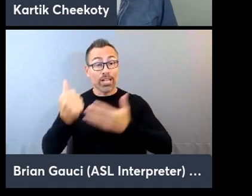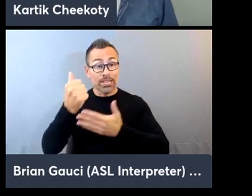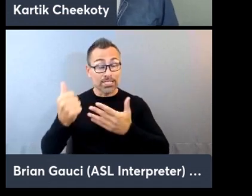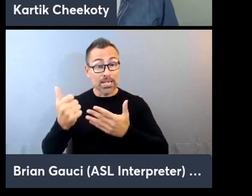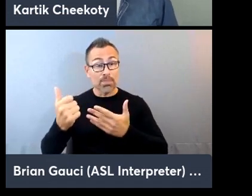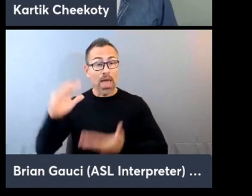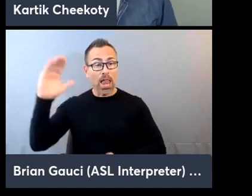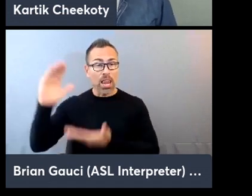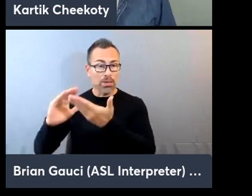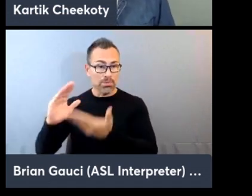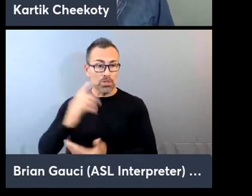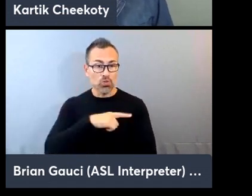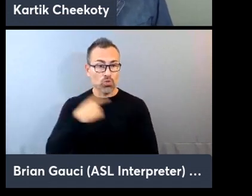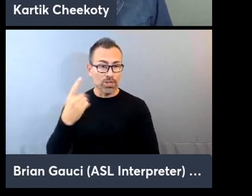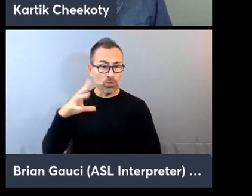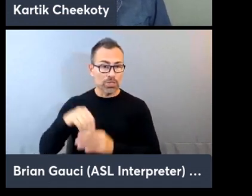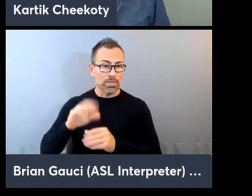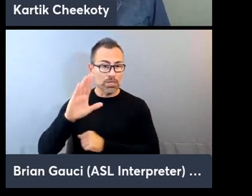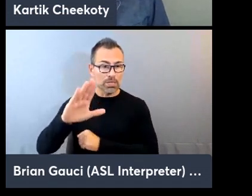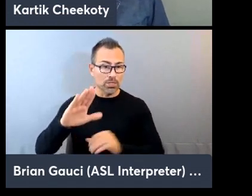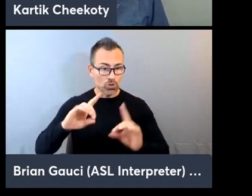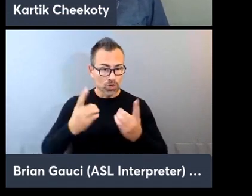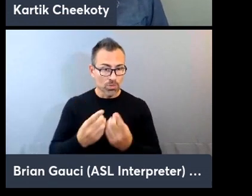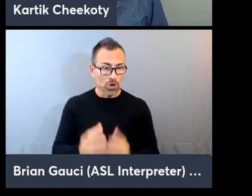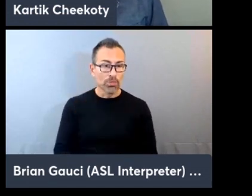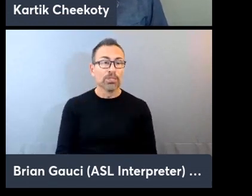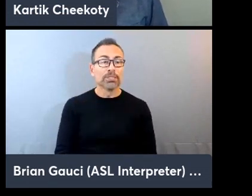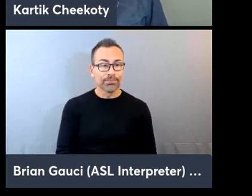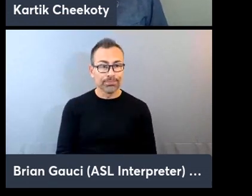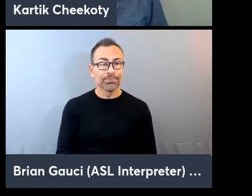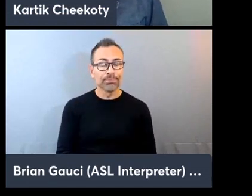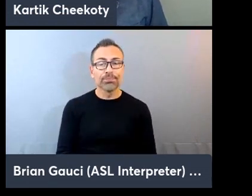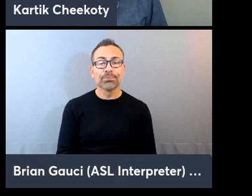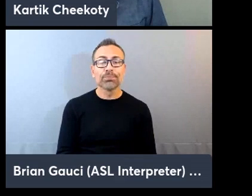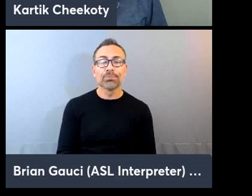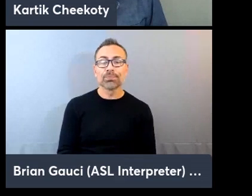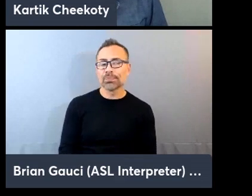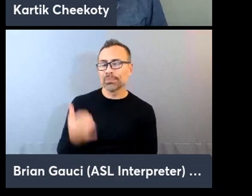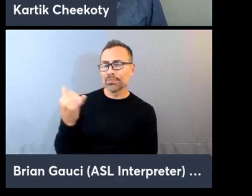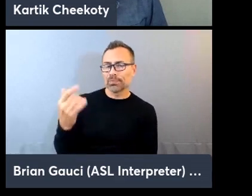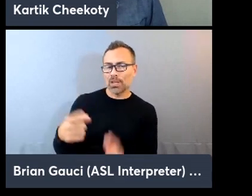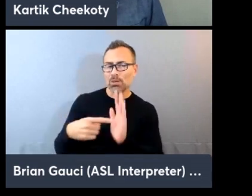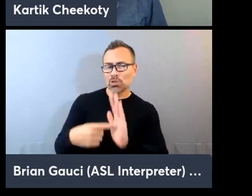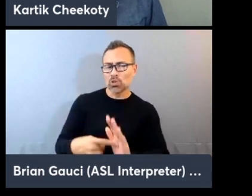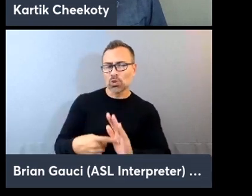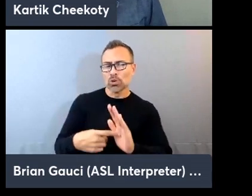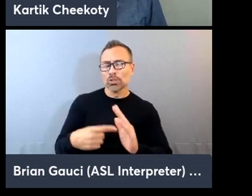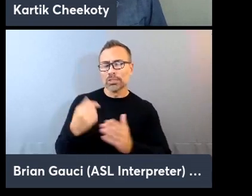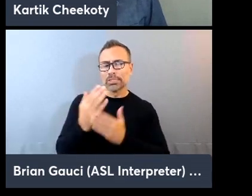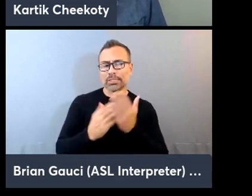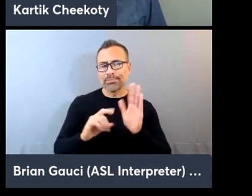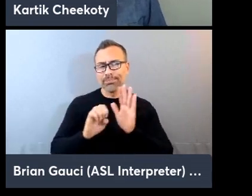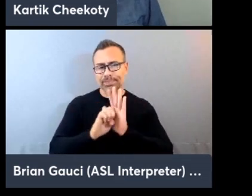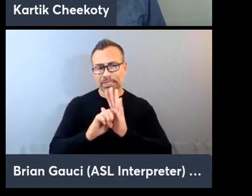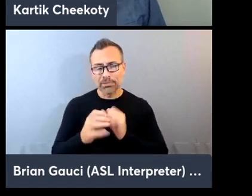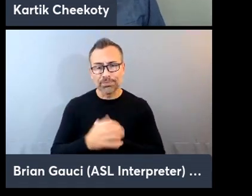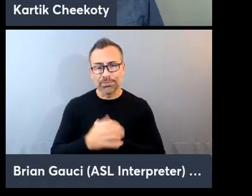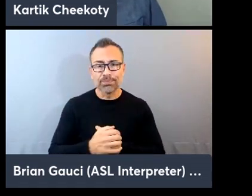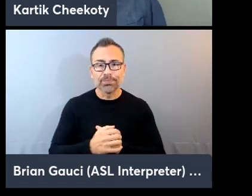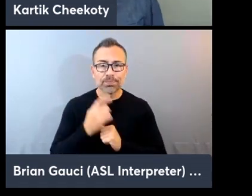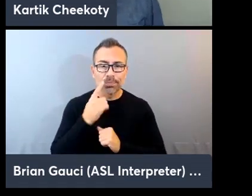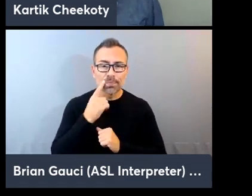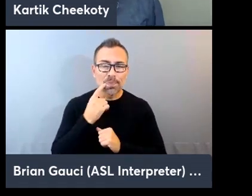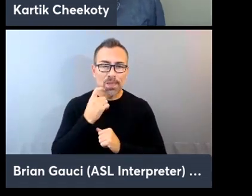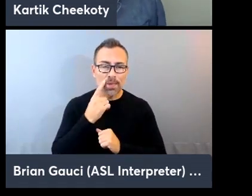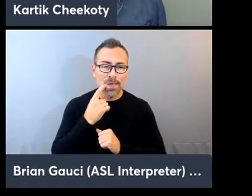right? I want to quickly show you examples of a couple of things, right? So